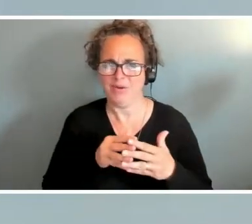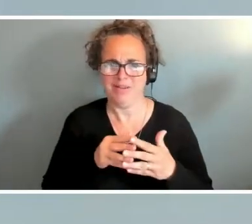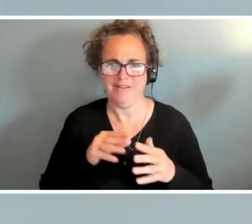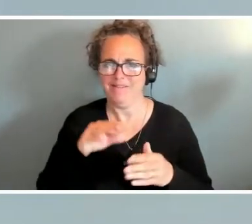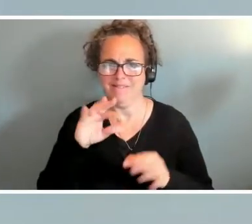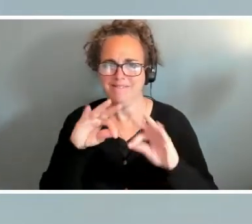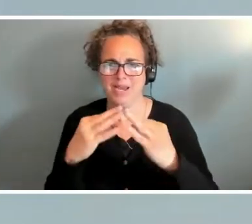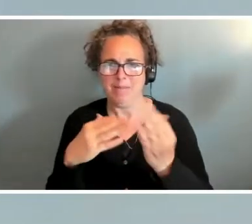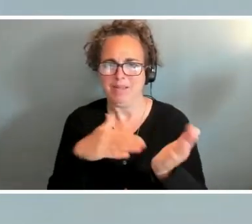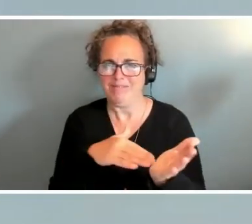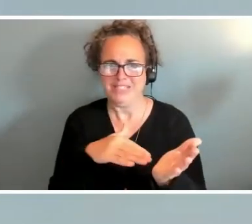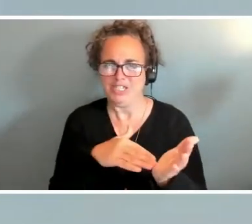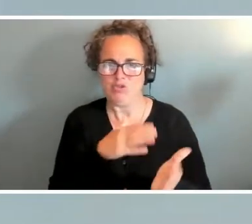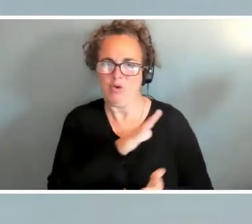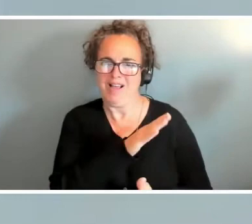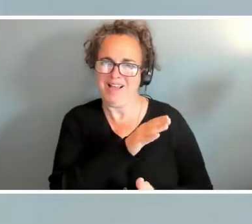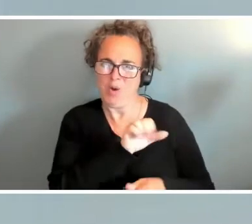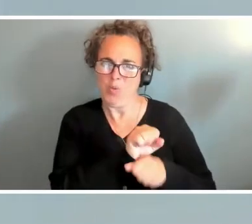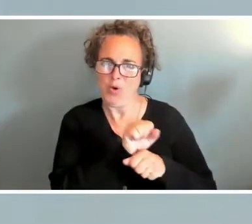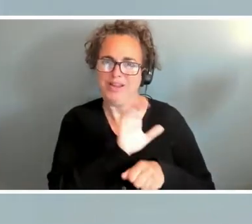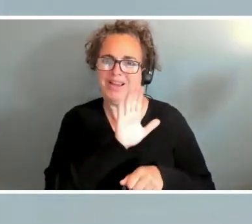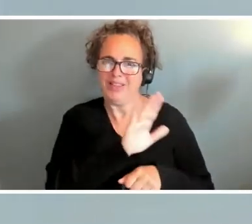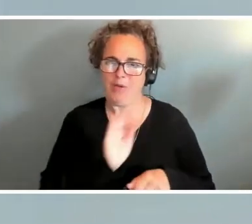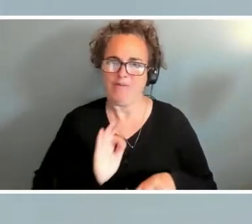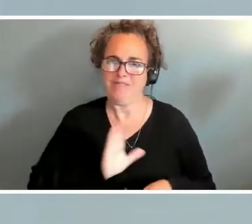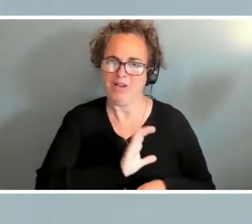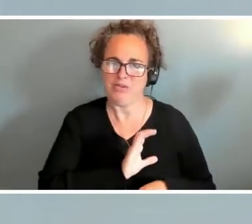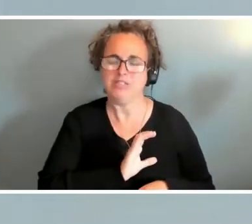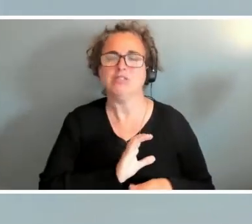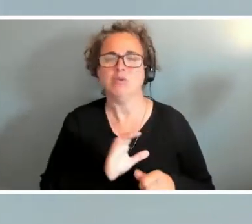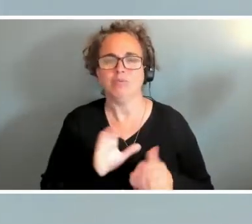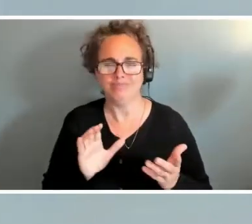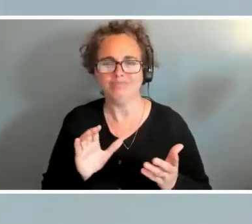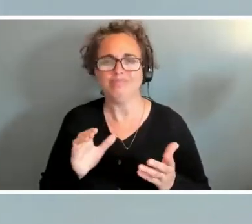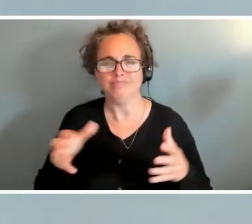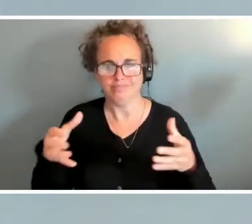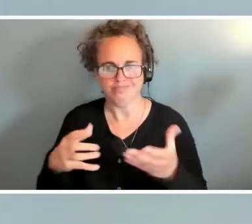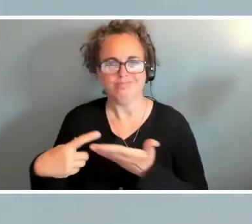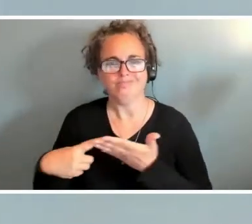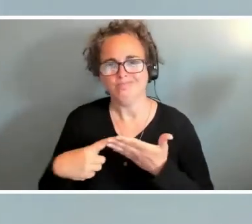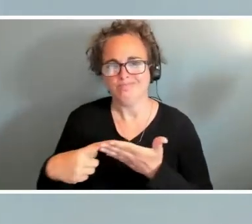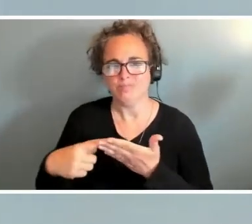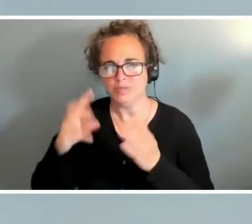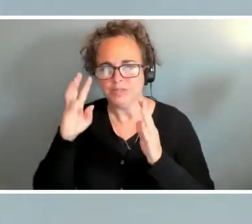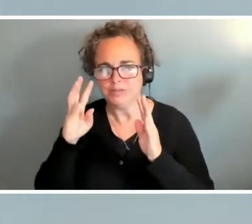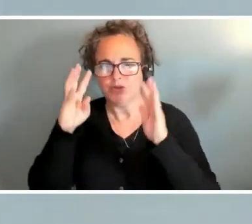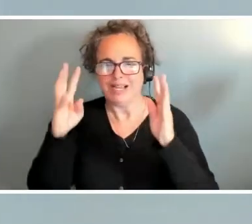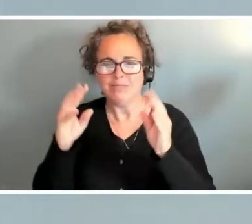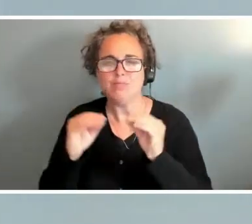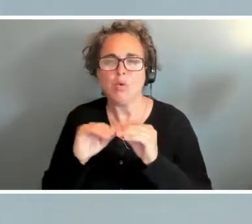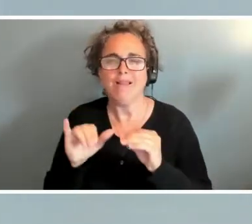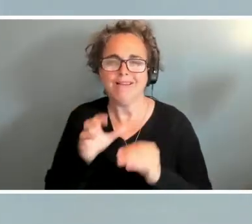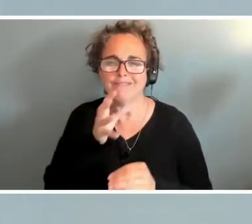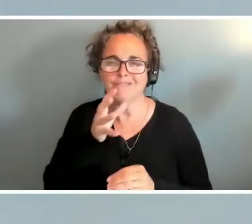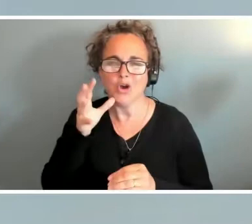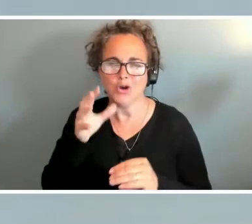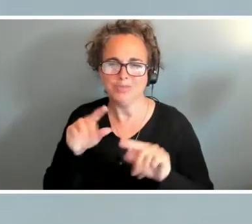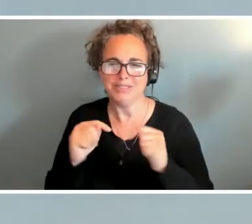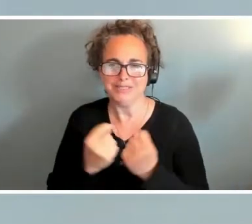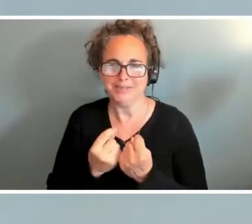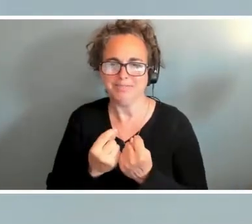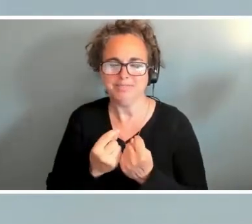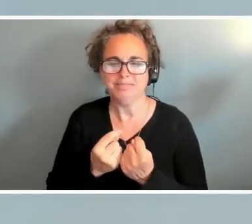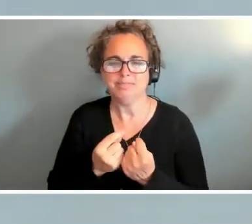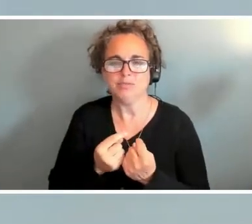physicians on their faculty. And so we developed this notion of a farm team. And through the strategic